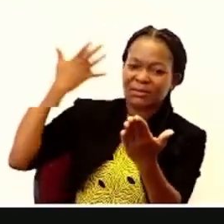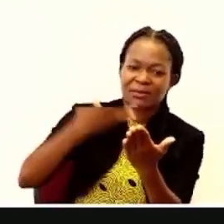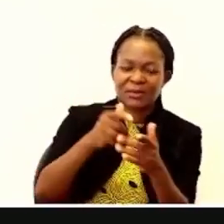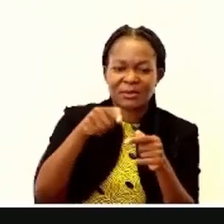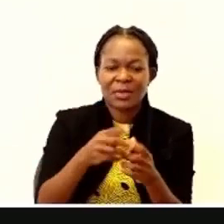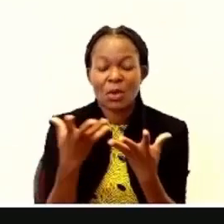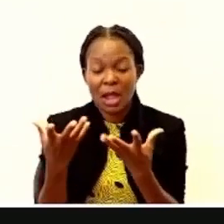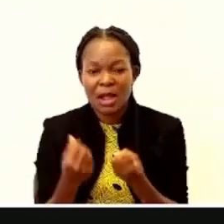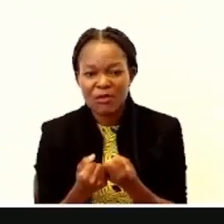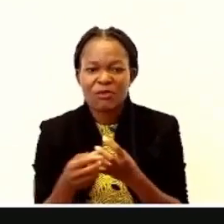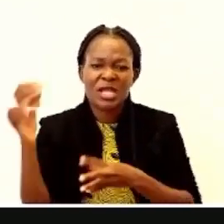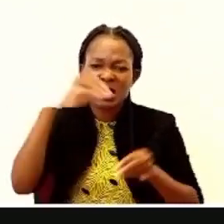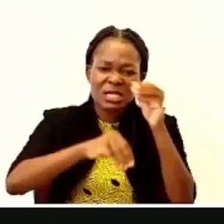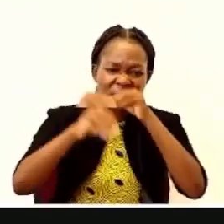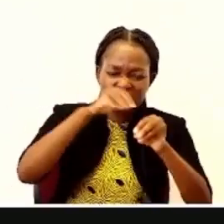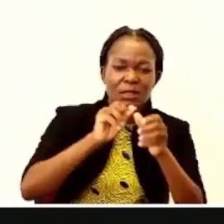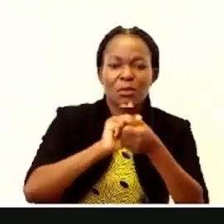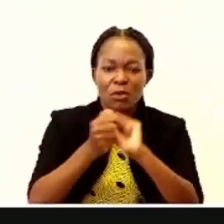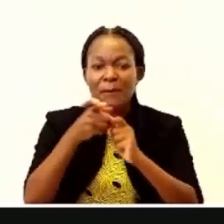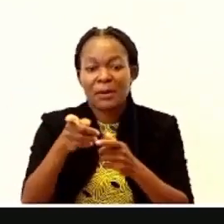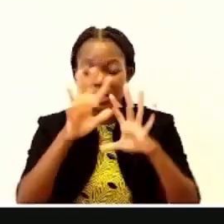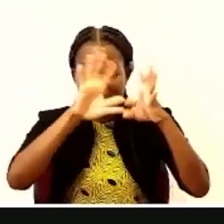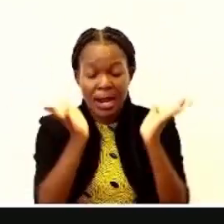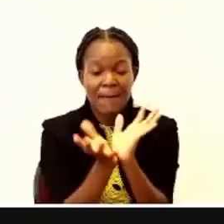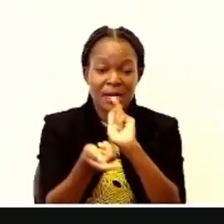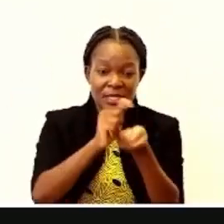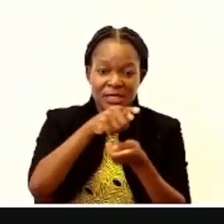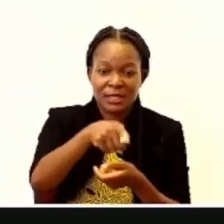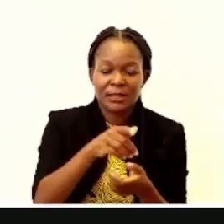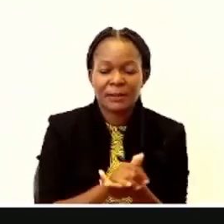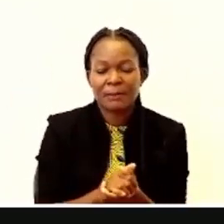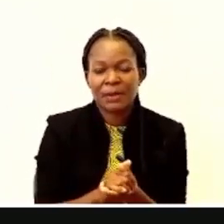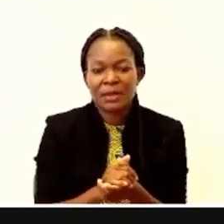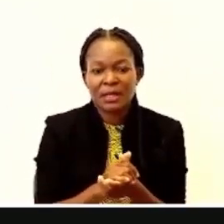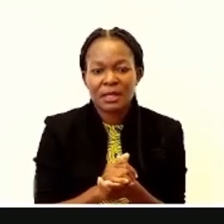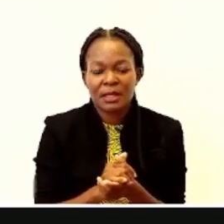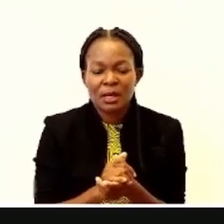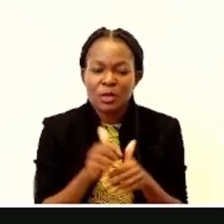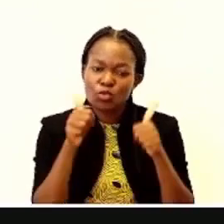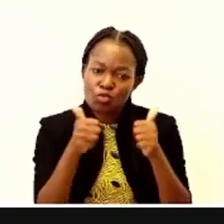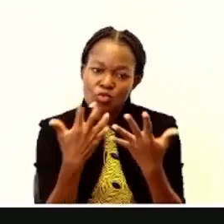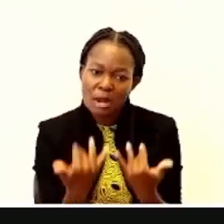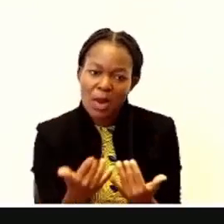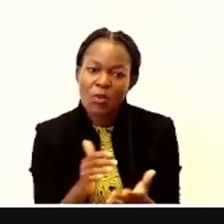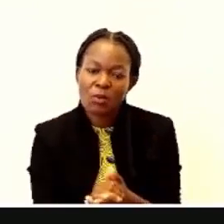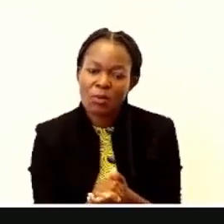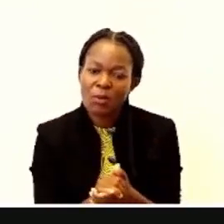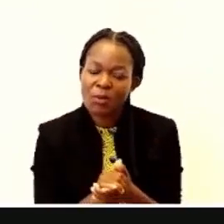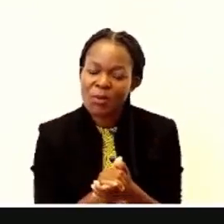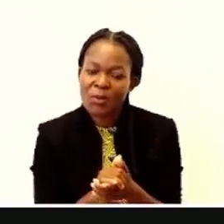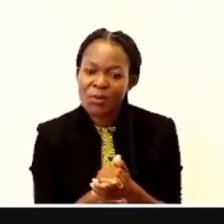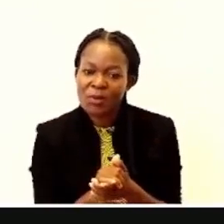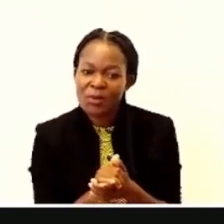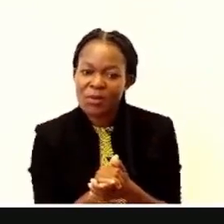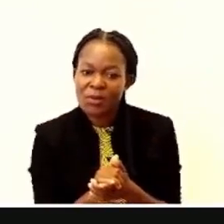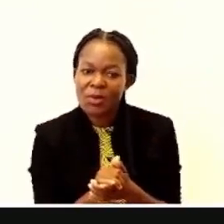actually had increase in emissions. And so what we need now is to actually supercharge the decarbonization